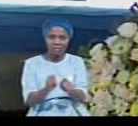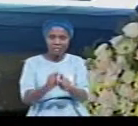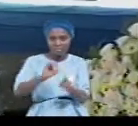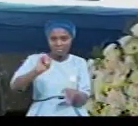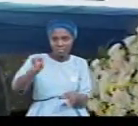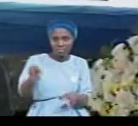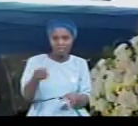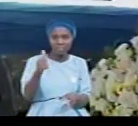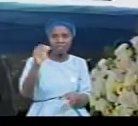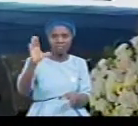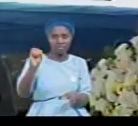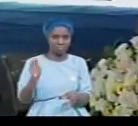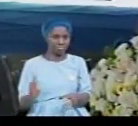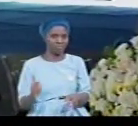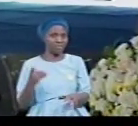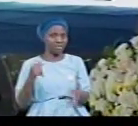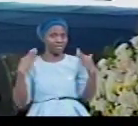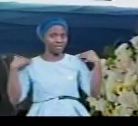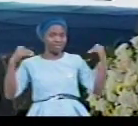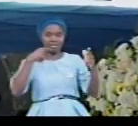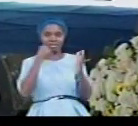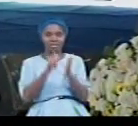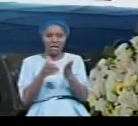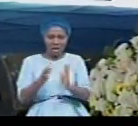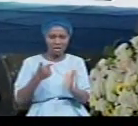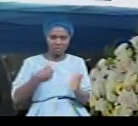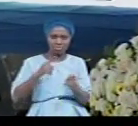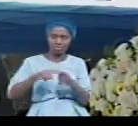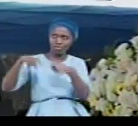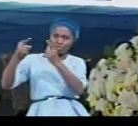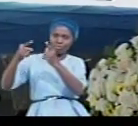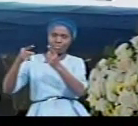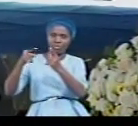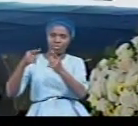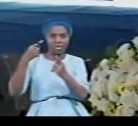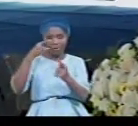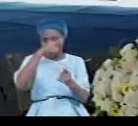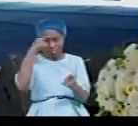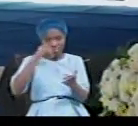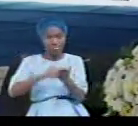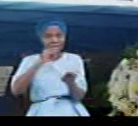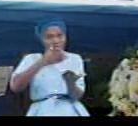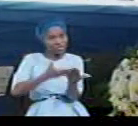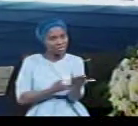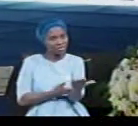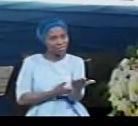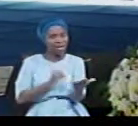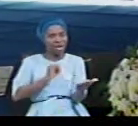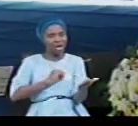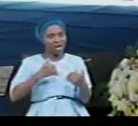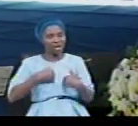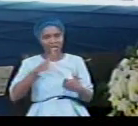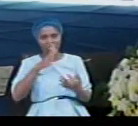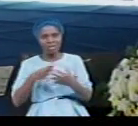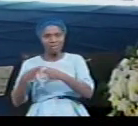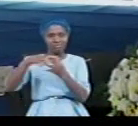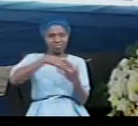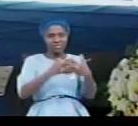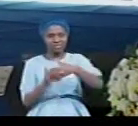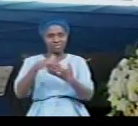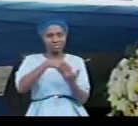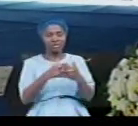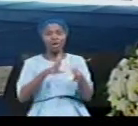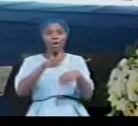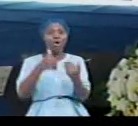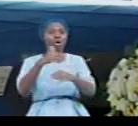me go, for the day breaketh. I've been wrestling all night for your sin.